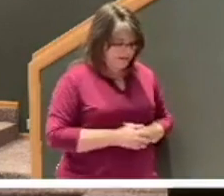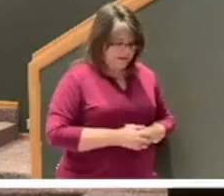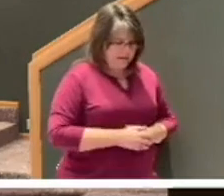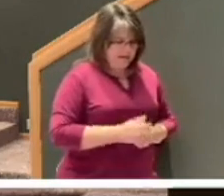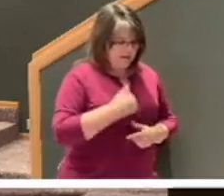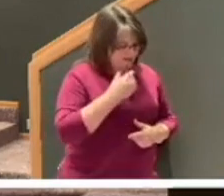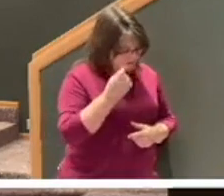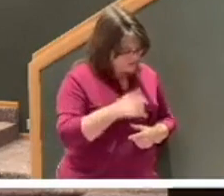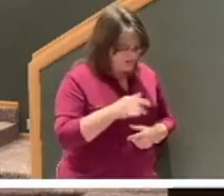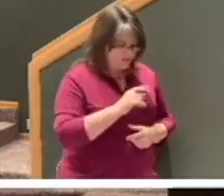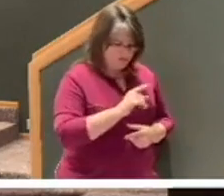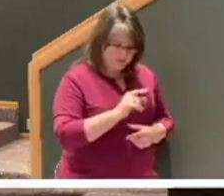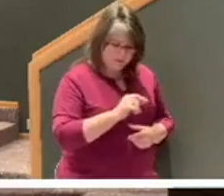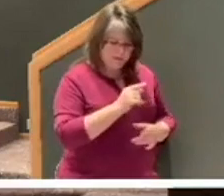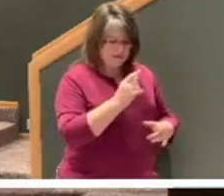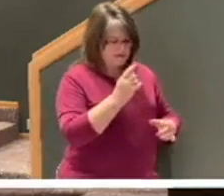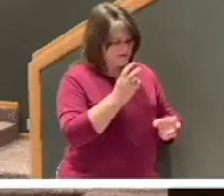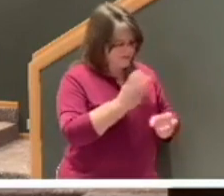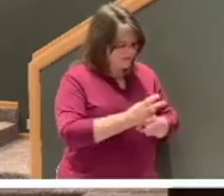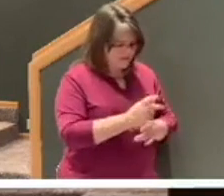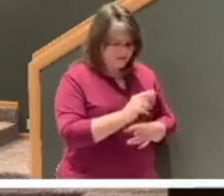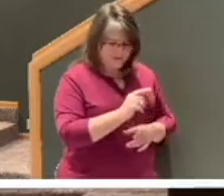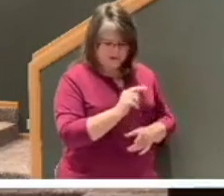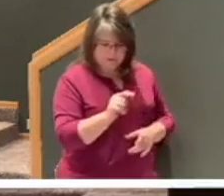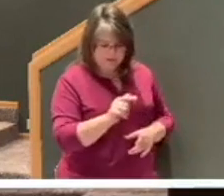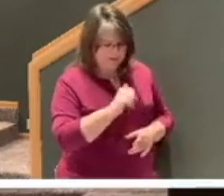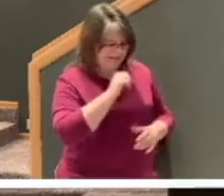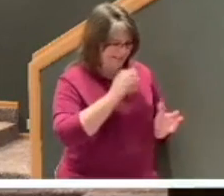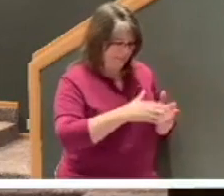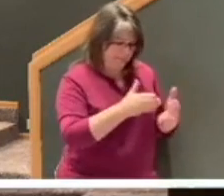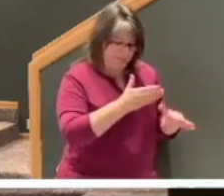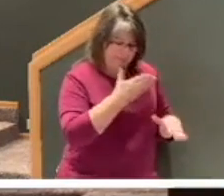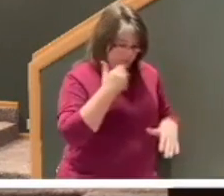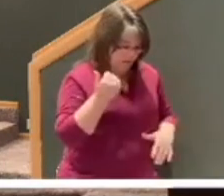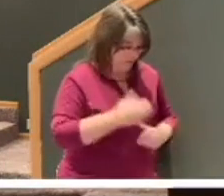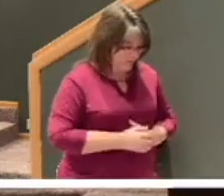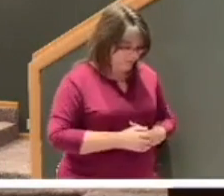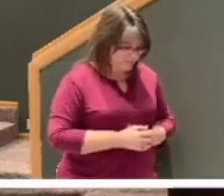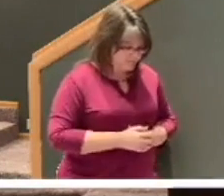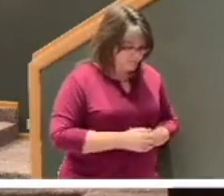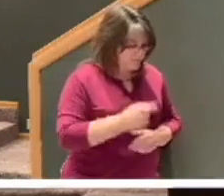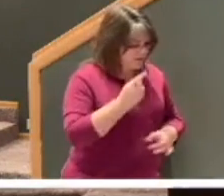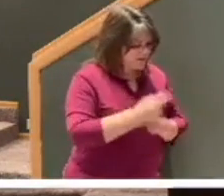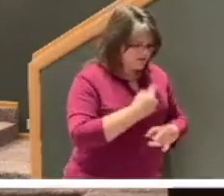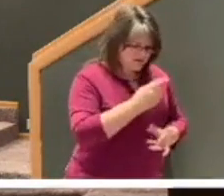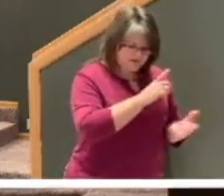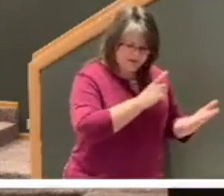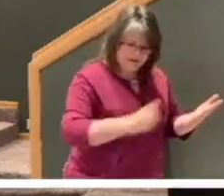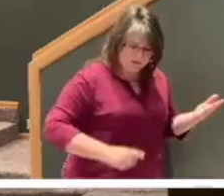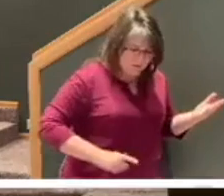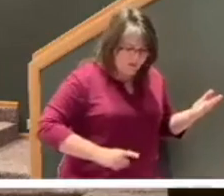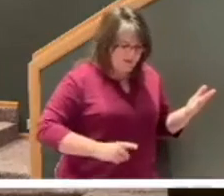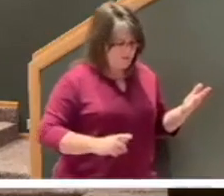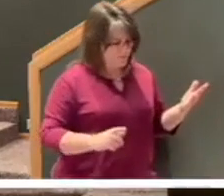get it. 2020 has been rough. 2021, not a whole lot better. And you just say, Lord,